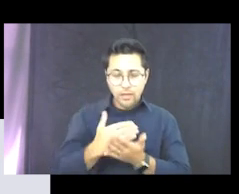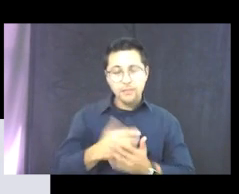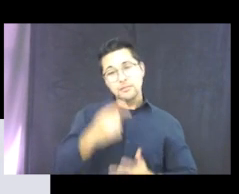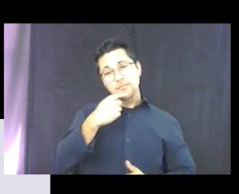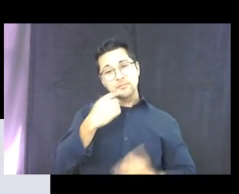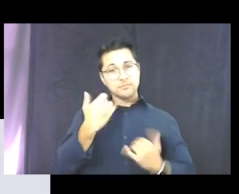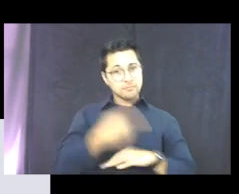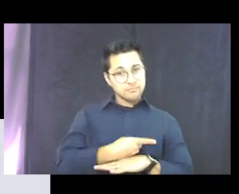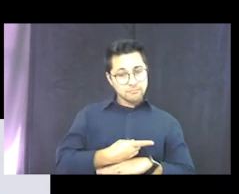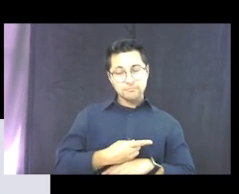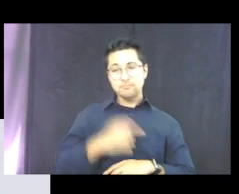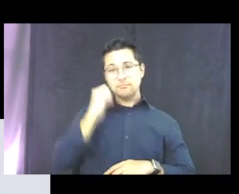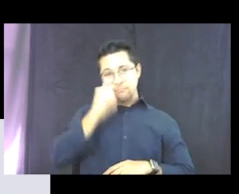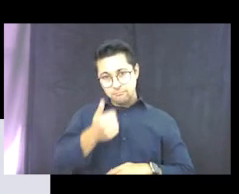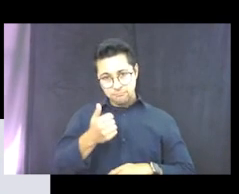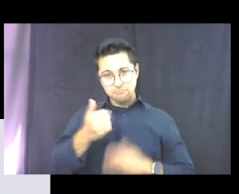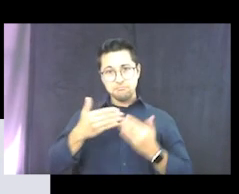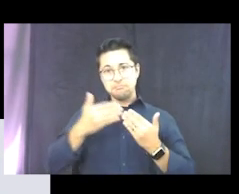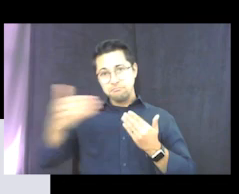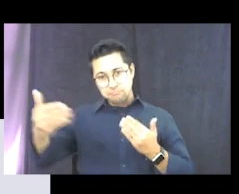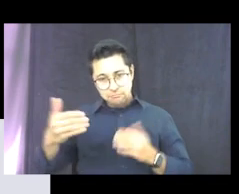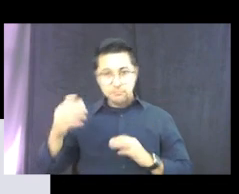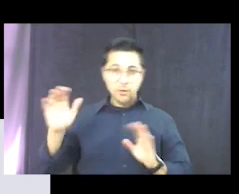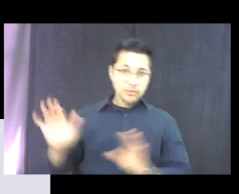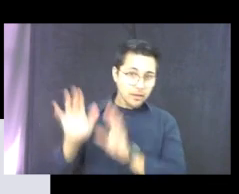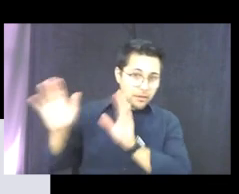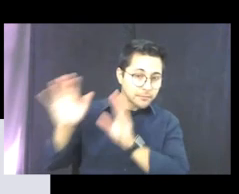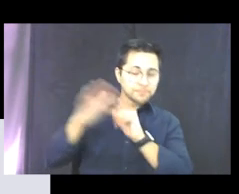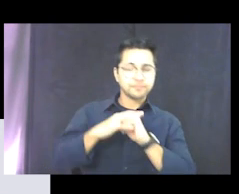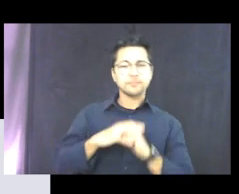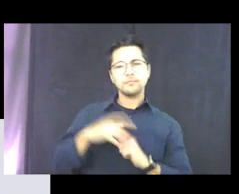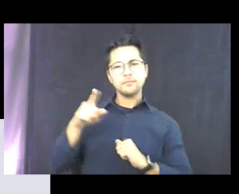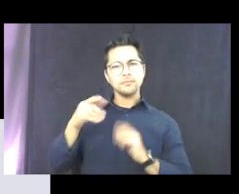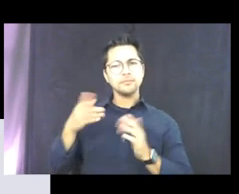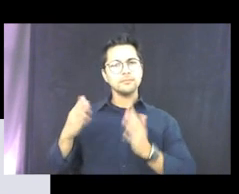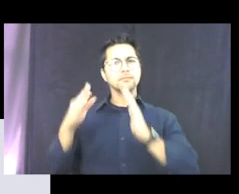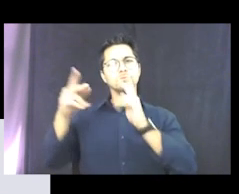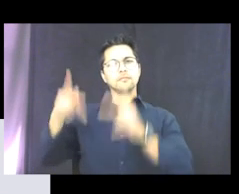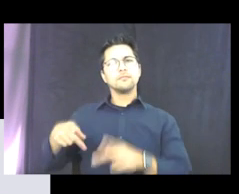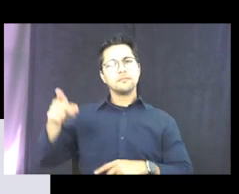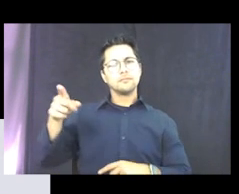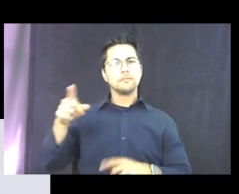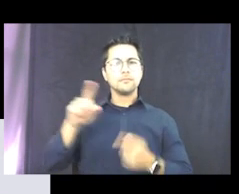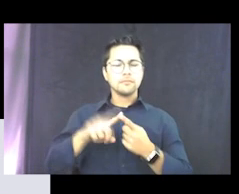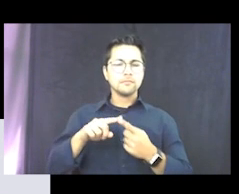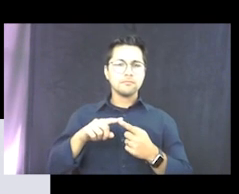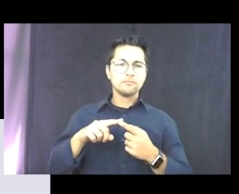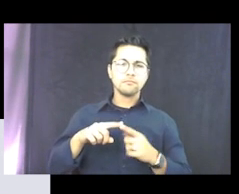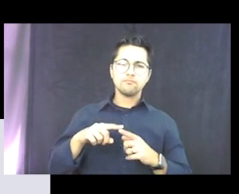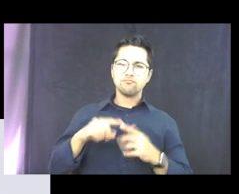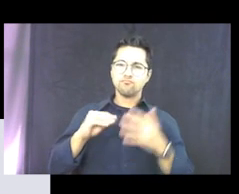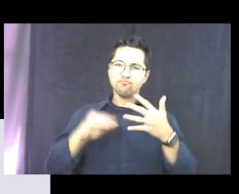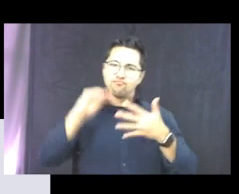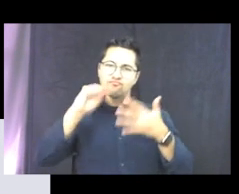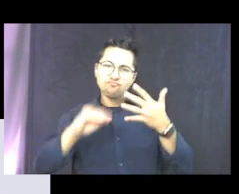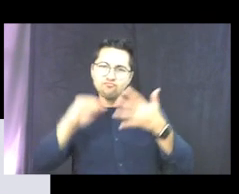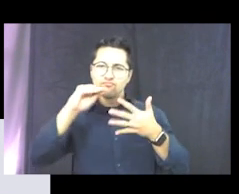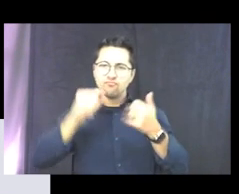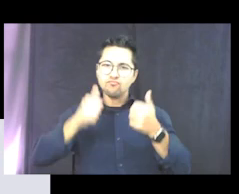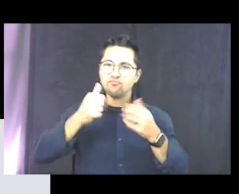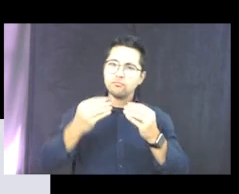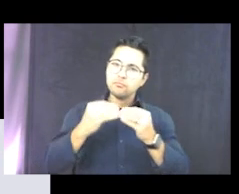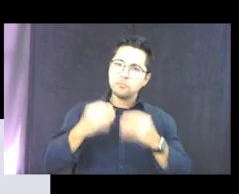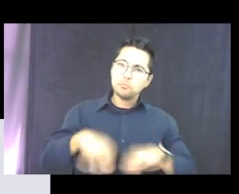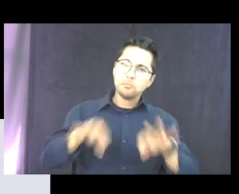says today, tomorrow, upcoming, or Sunday, allowing the users to set the order of importance of